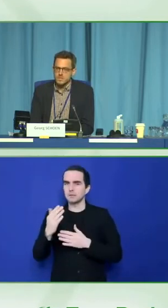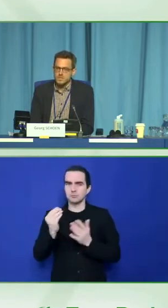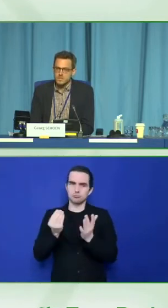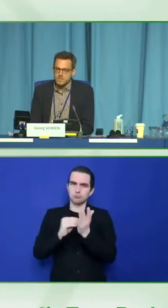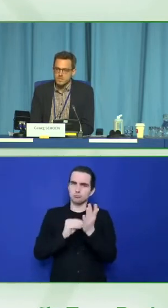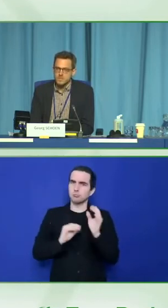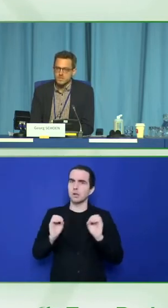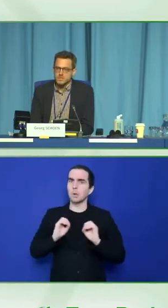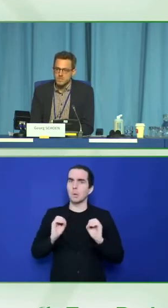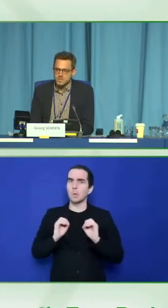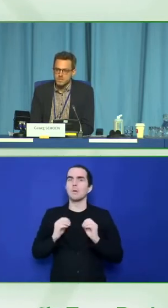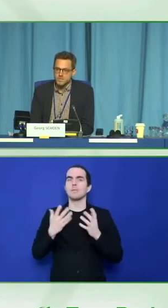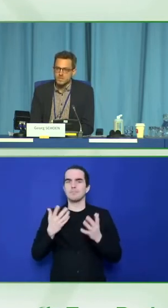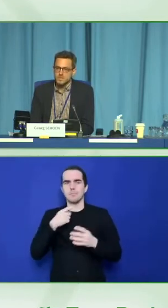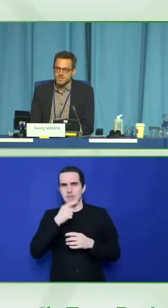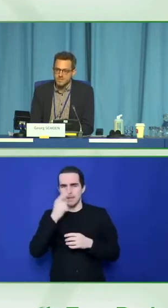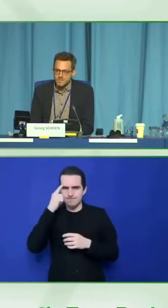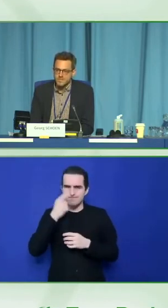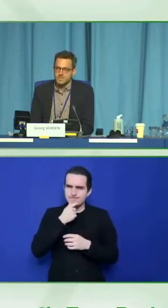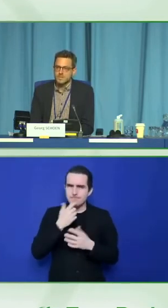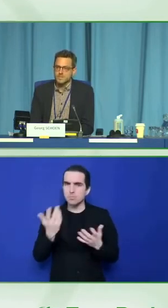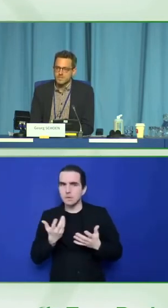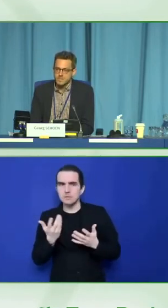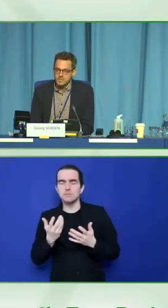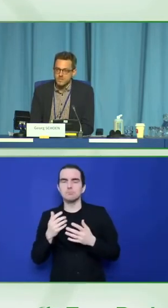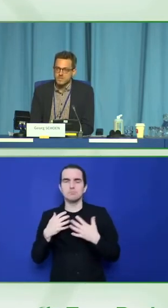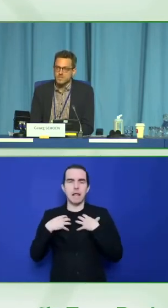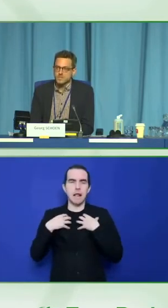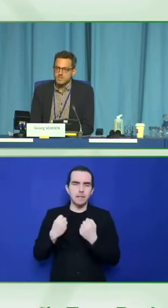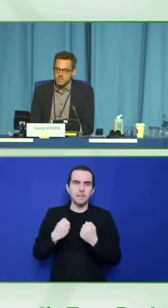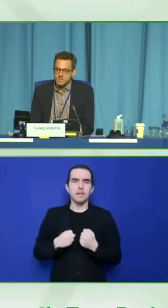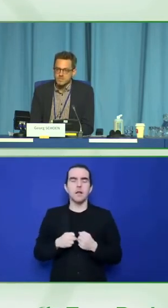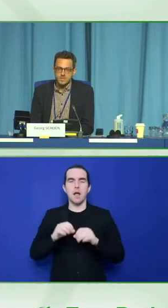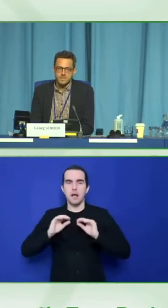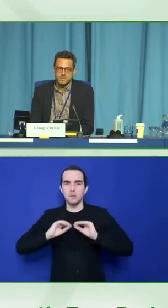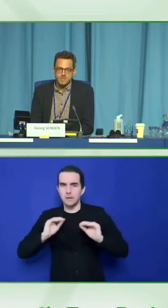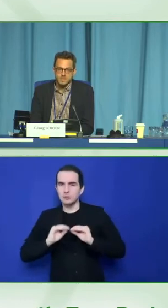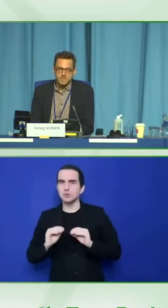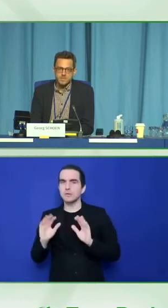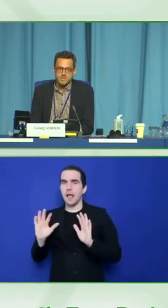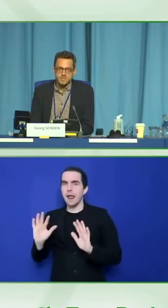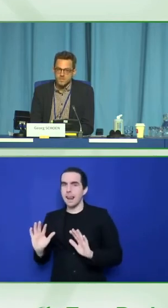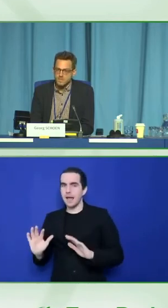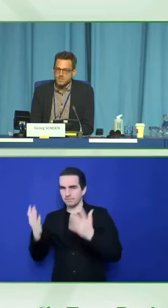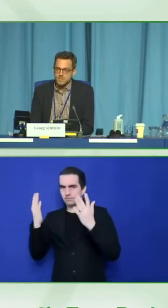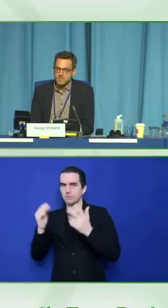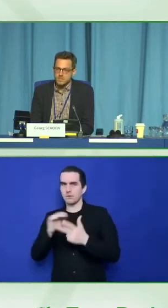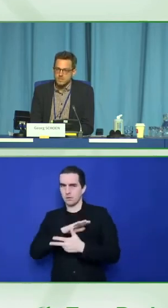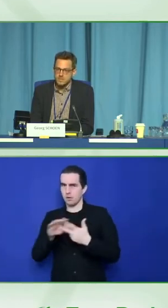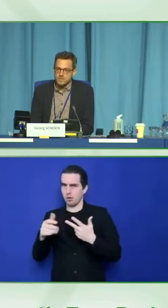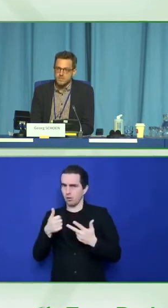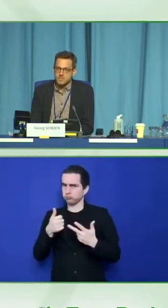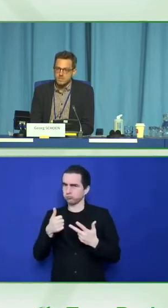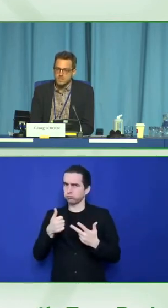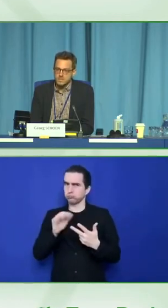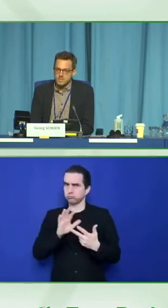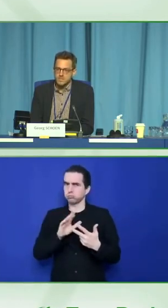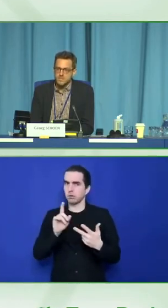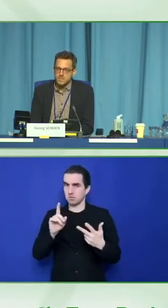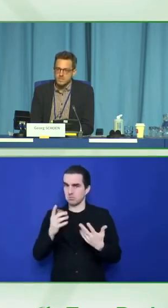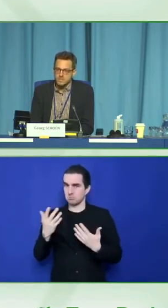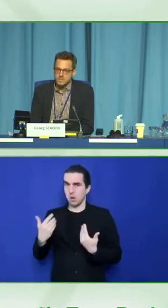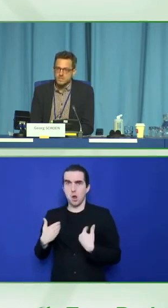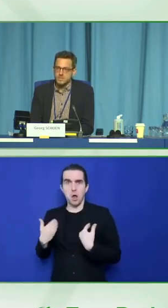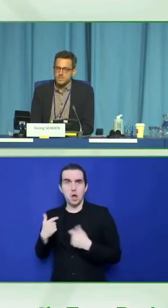But nowhere was disability on their radar at all. And when I spoke there, it was